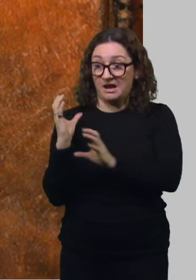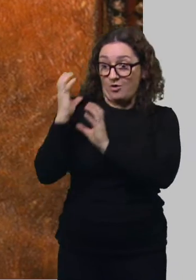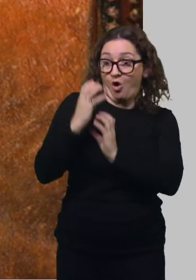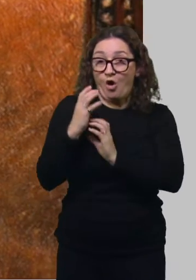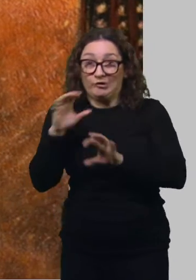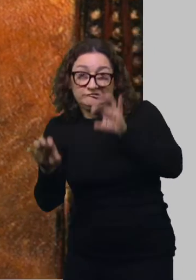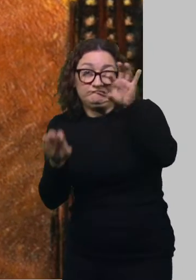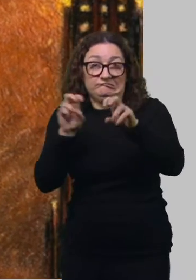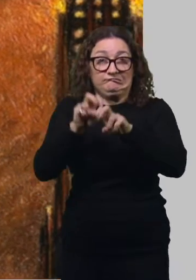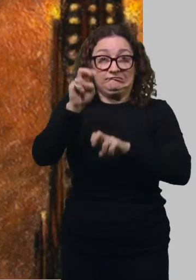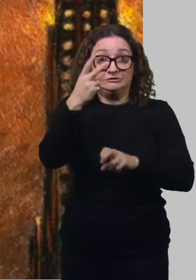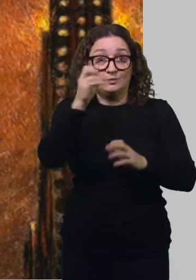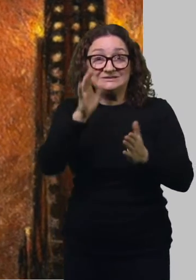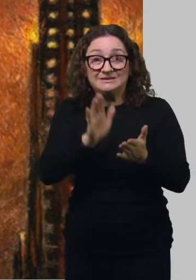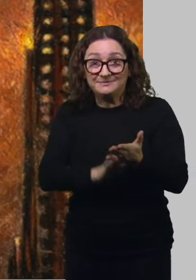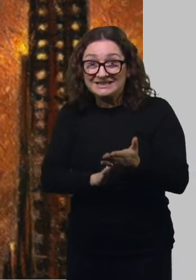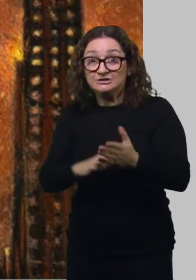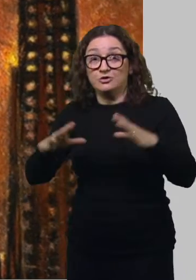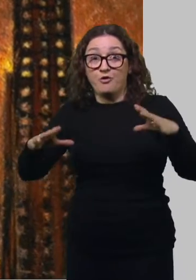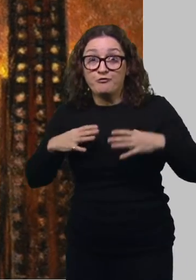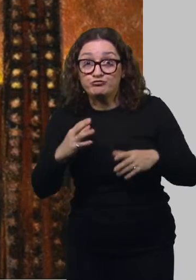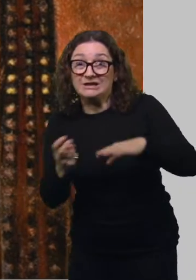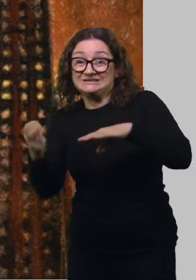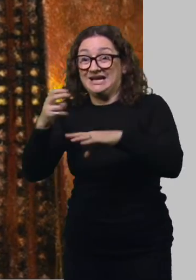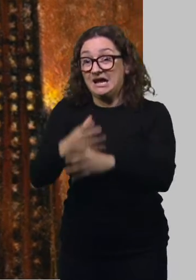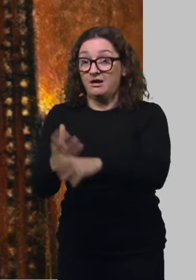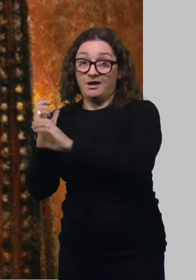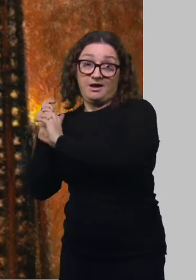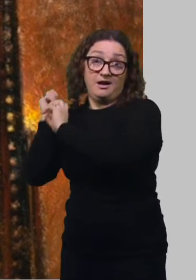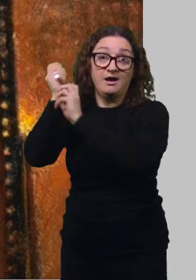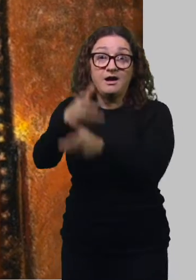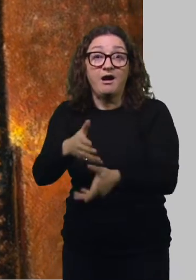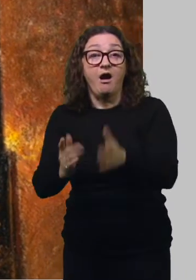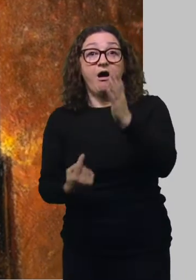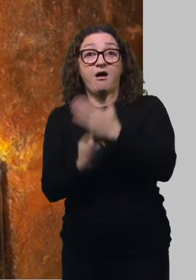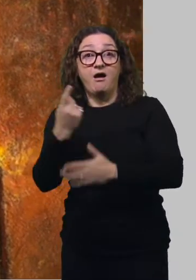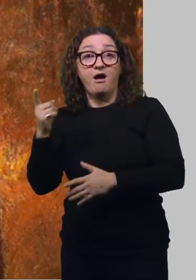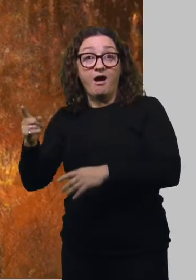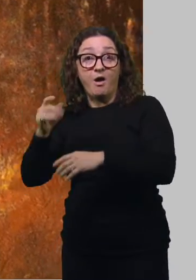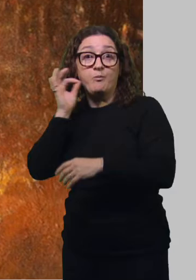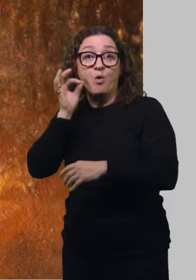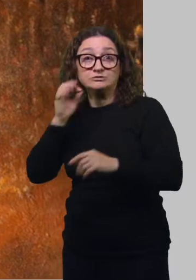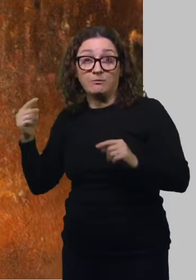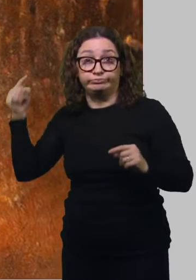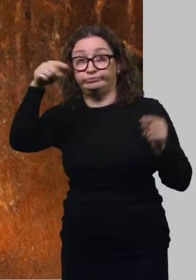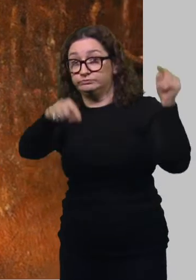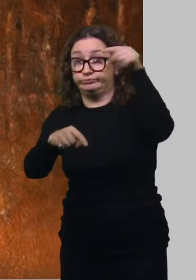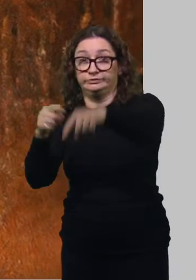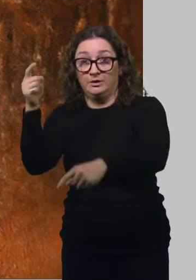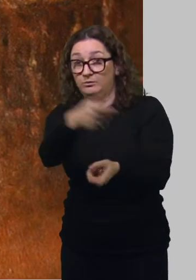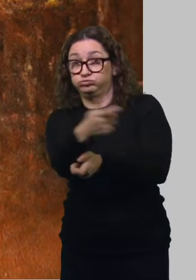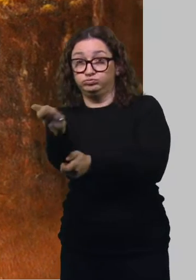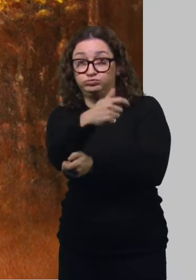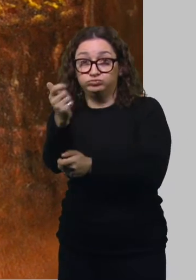about to fling his sandbag onto the fire when a jet of water shot past him. Firefighters had gained access to the staircase and were racing up to the